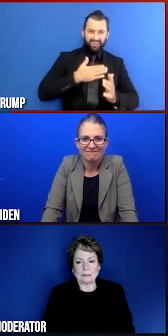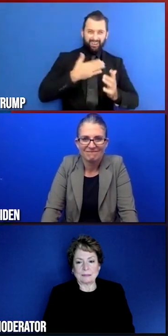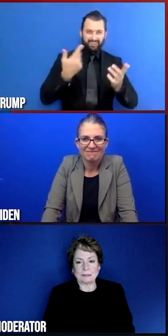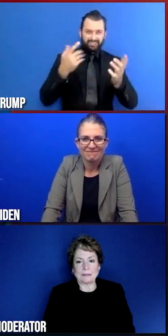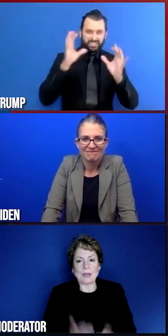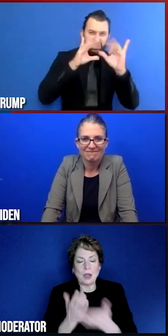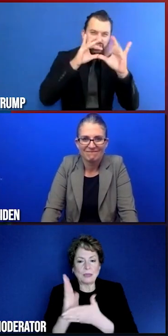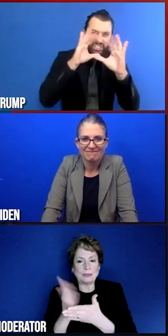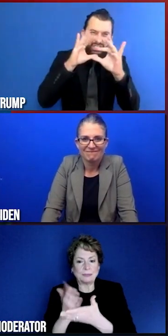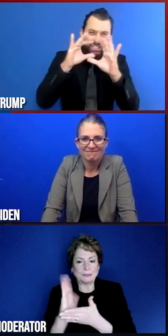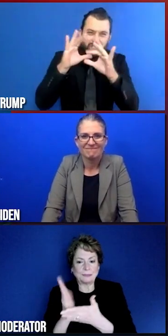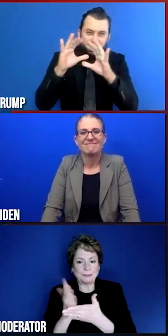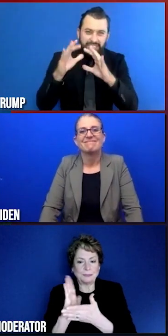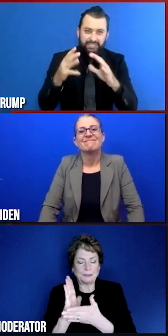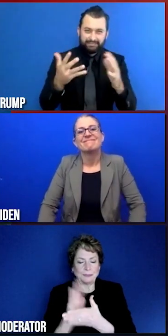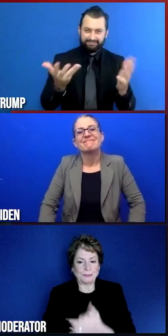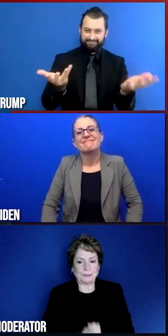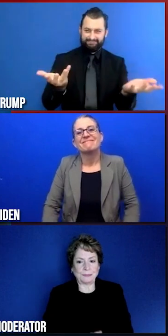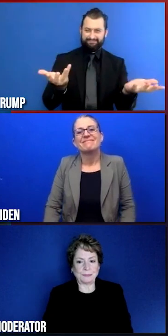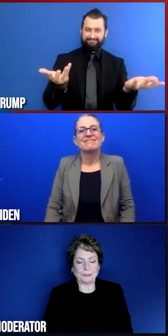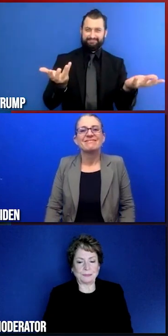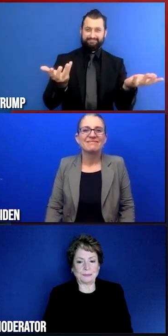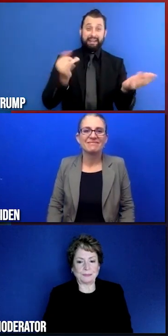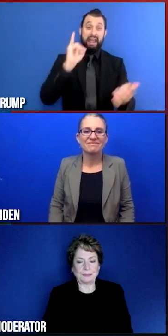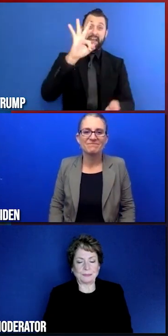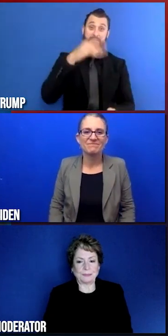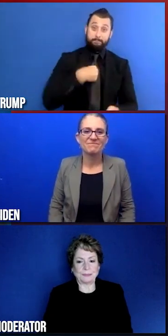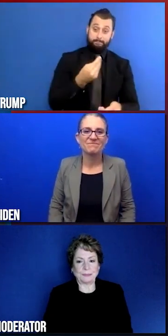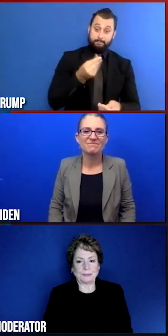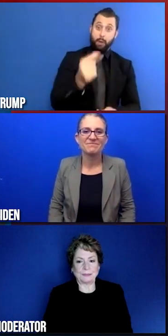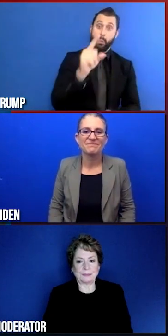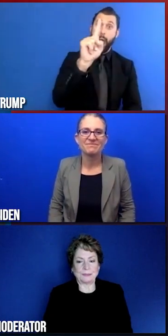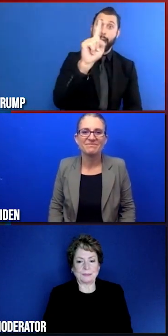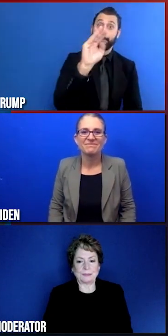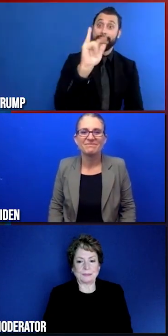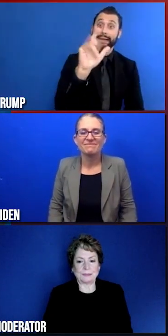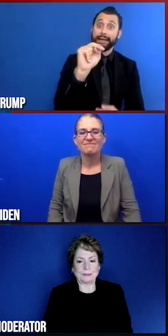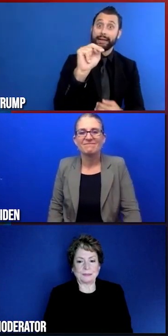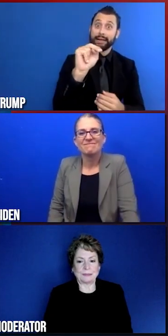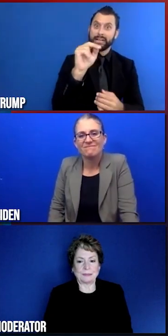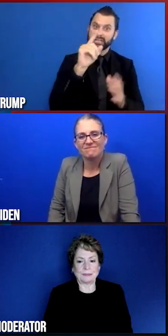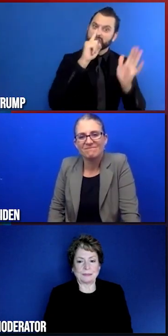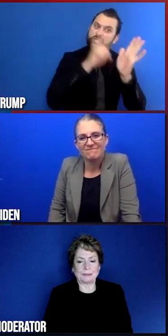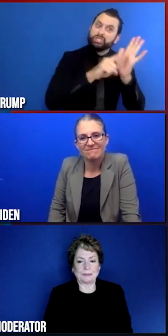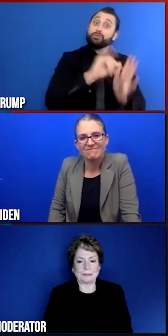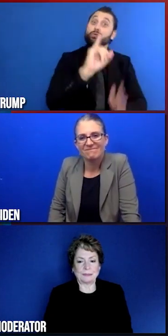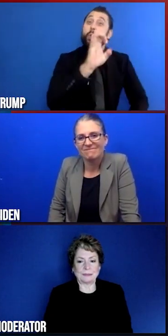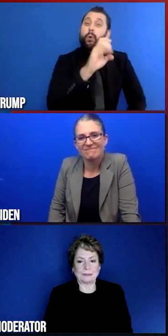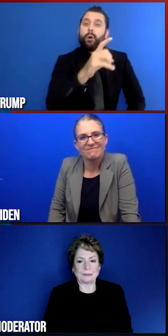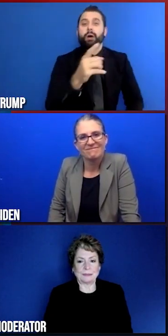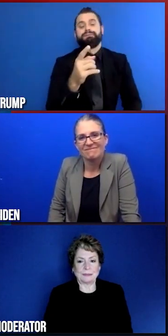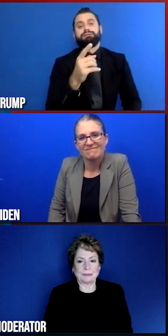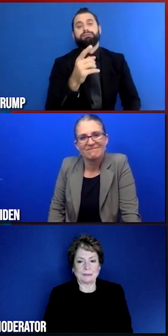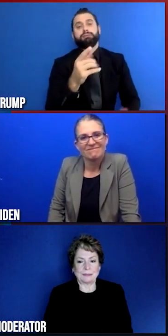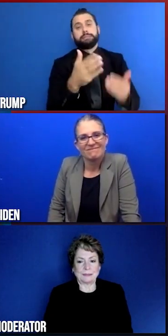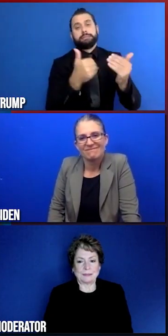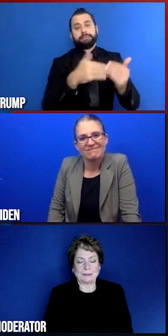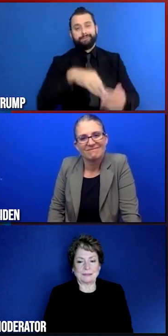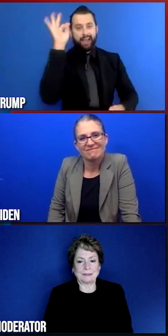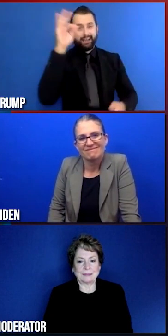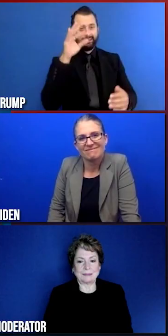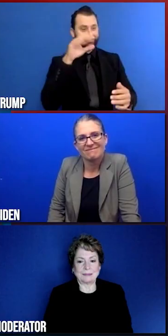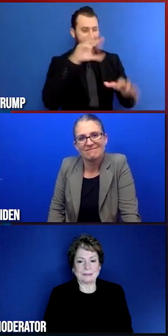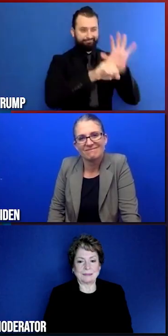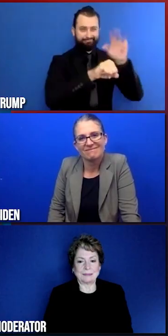of monies that your family has taken, I mean, your brother made money in Iraq, millions of dollars. Your other brother made a